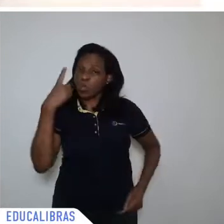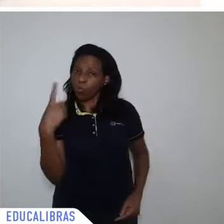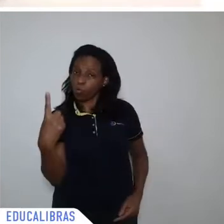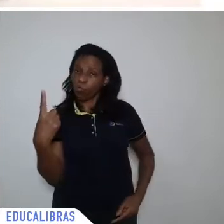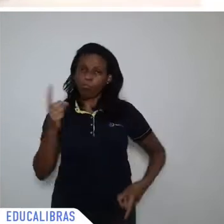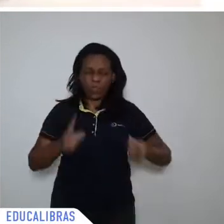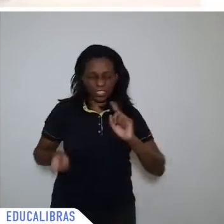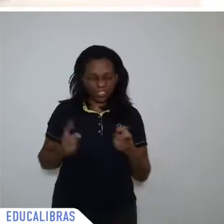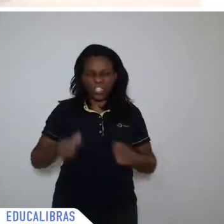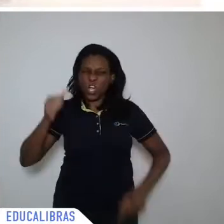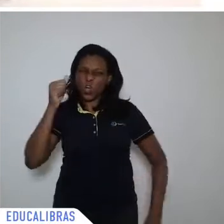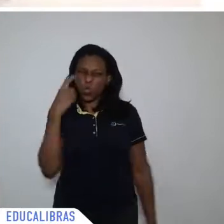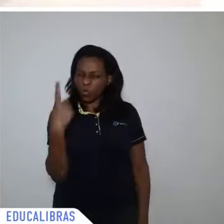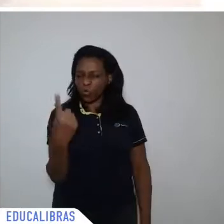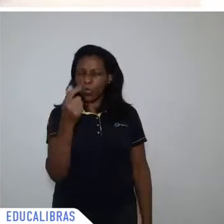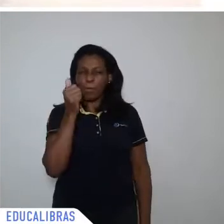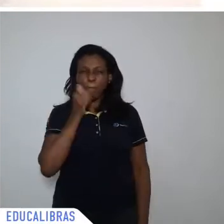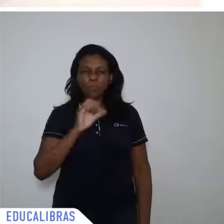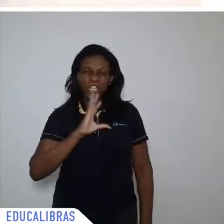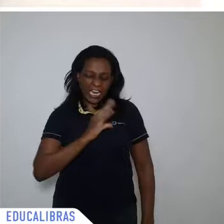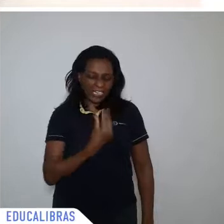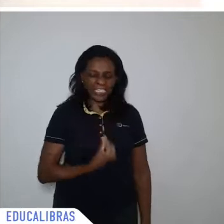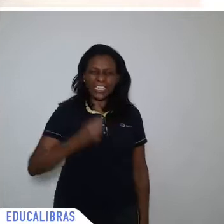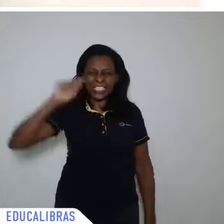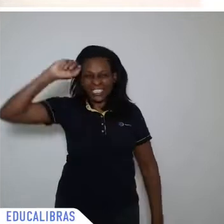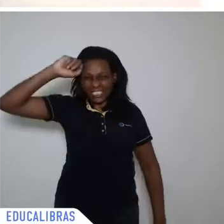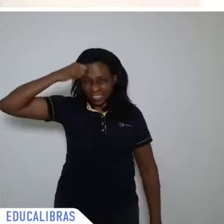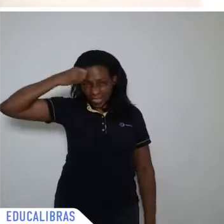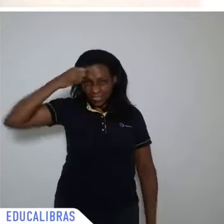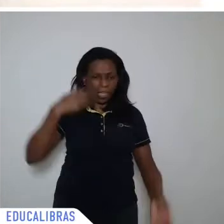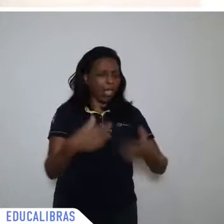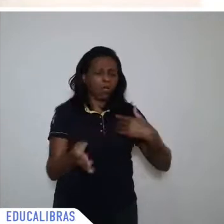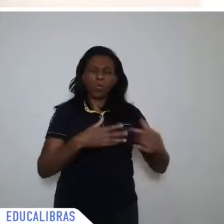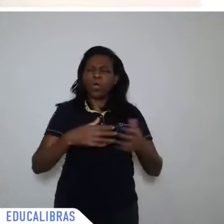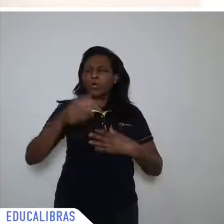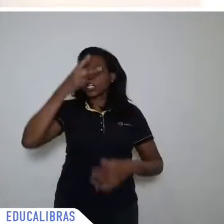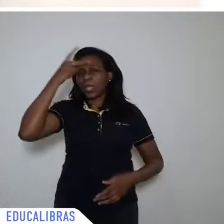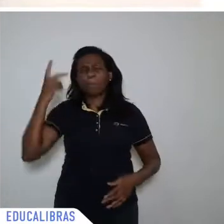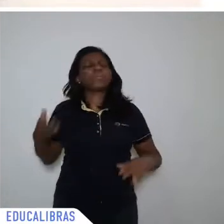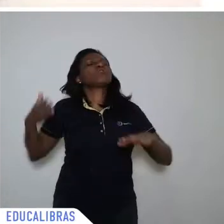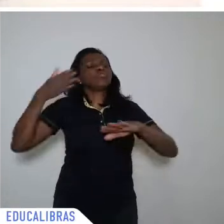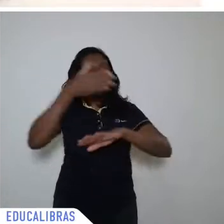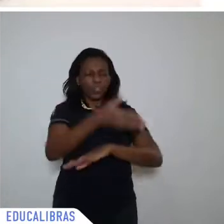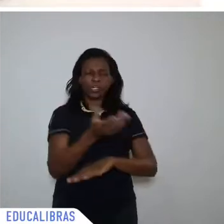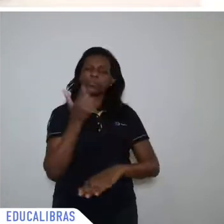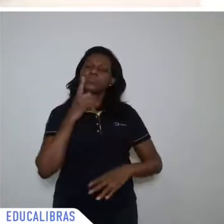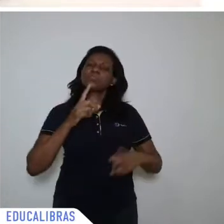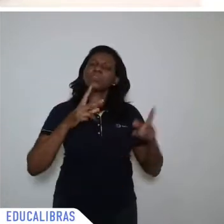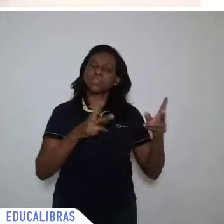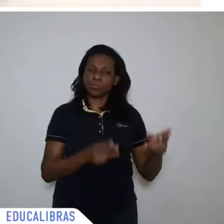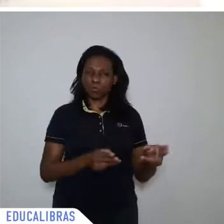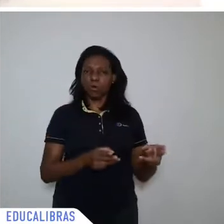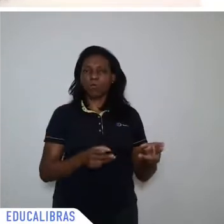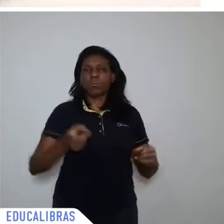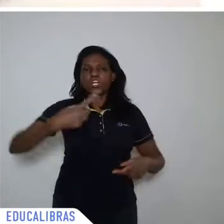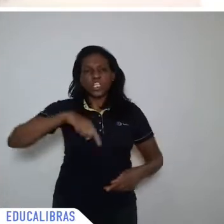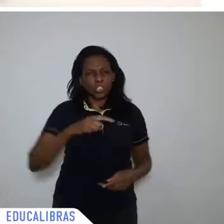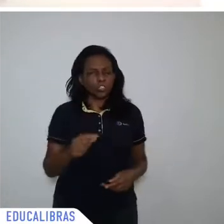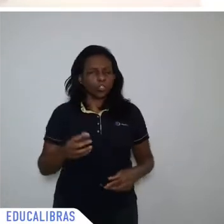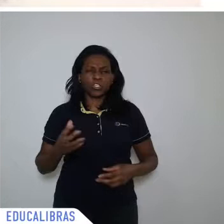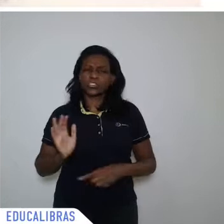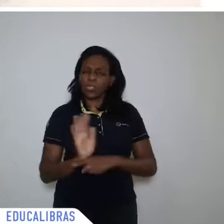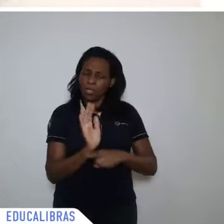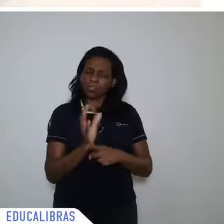So wherever you have a transvestite or a trans Black woman, you will have